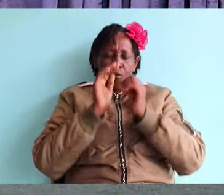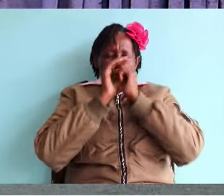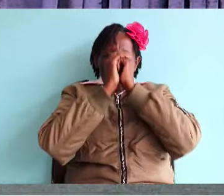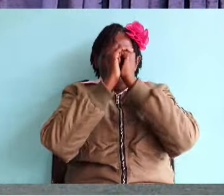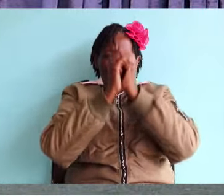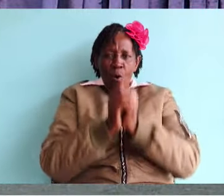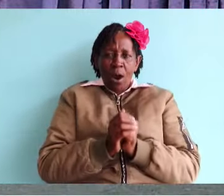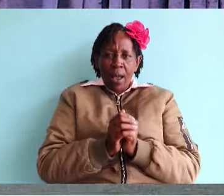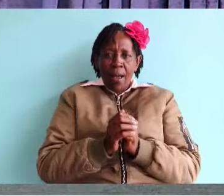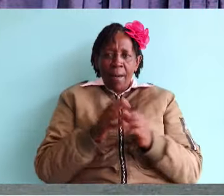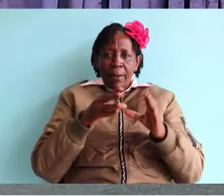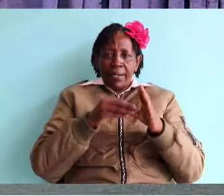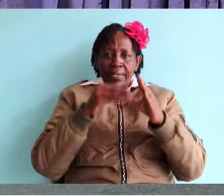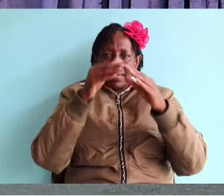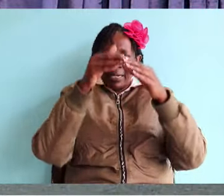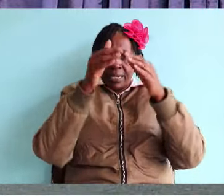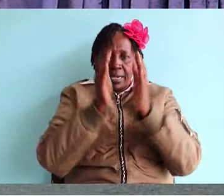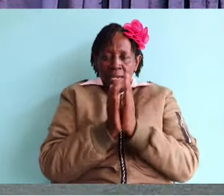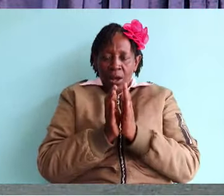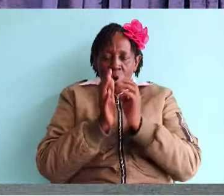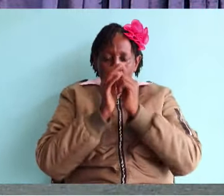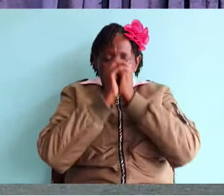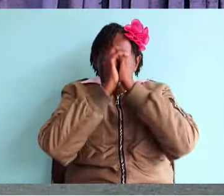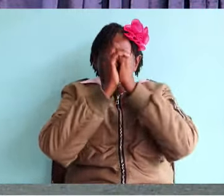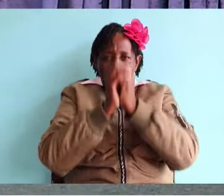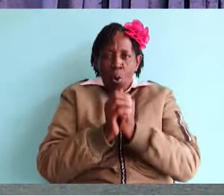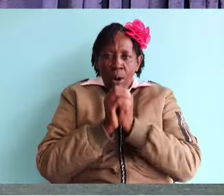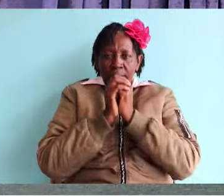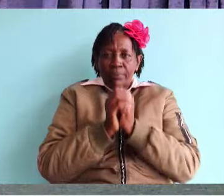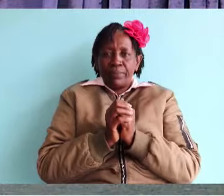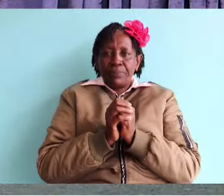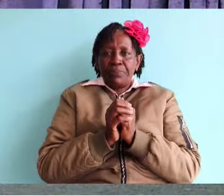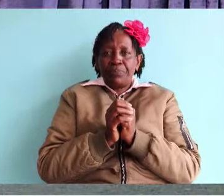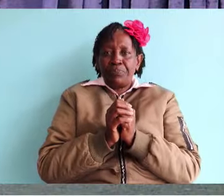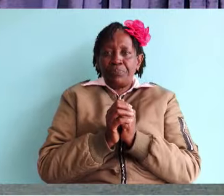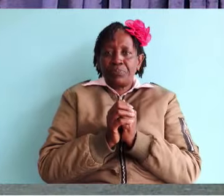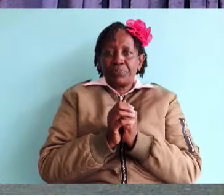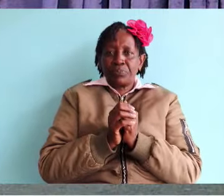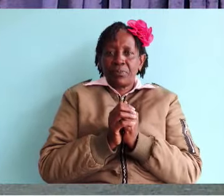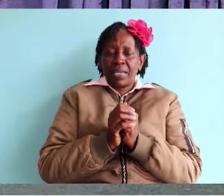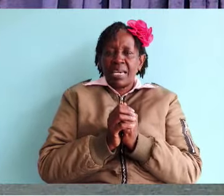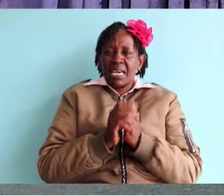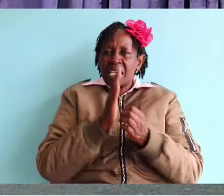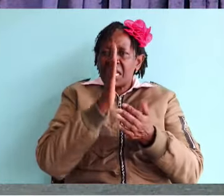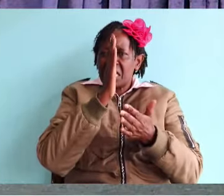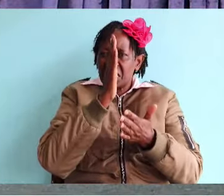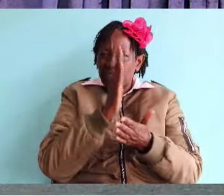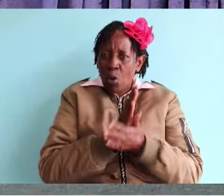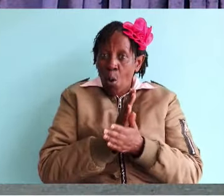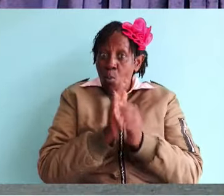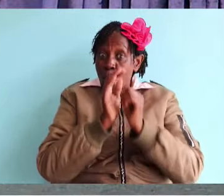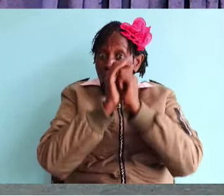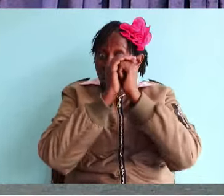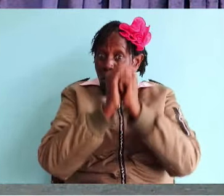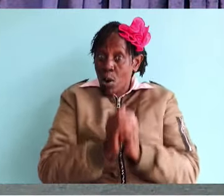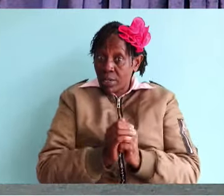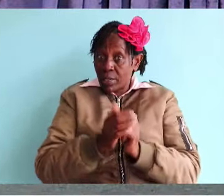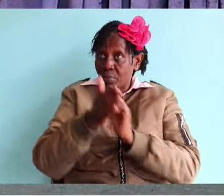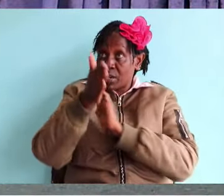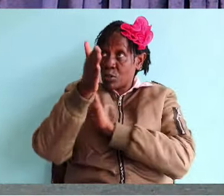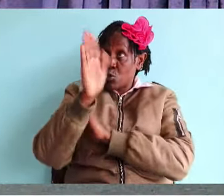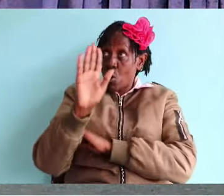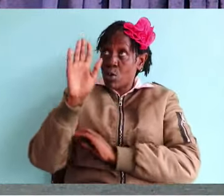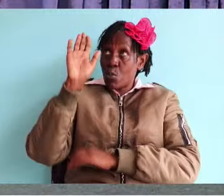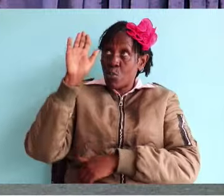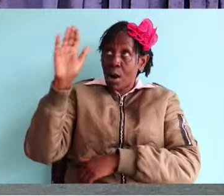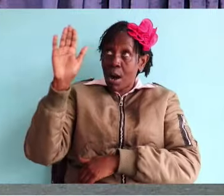himself was worshiping. You can imagine. He stopped worshiping God. He got disengaged with the worship